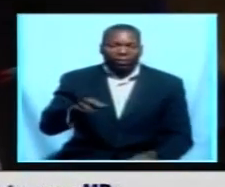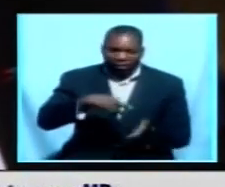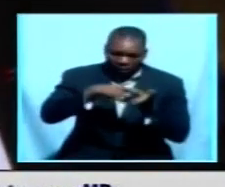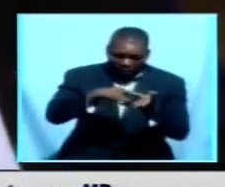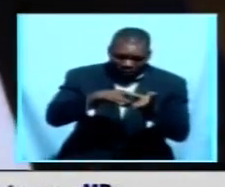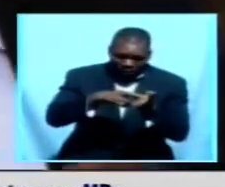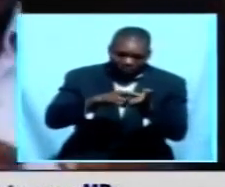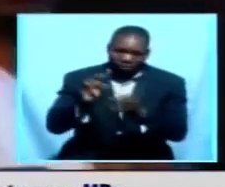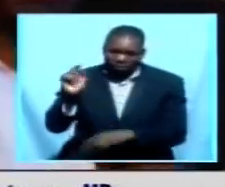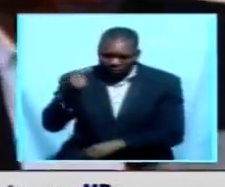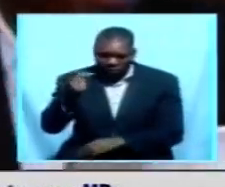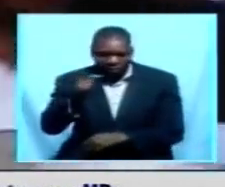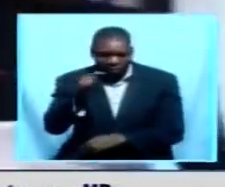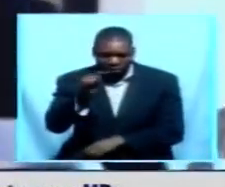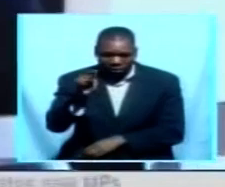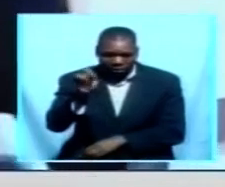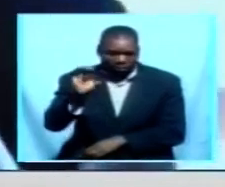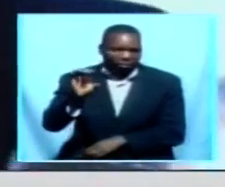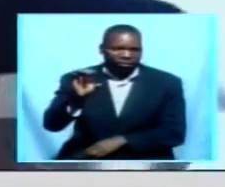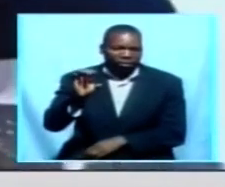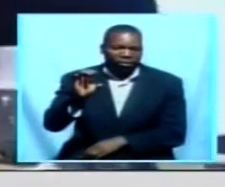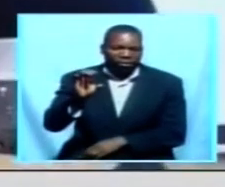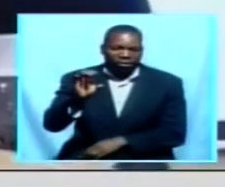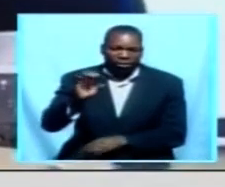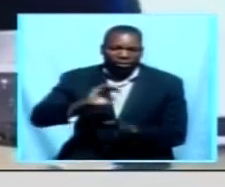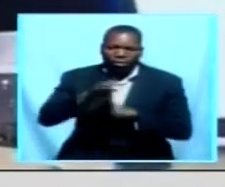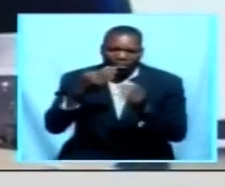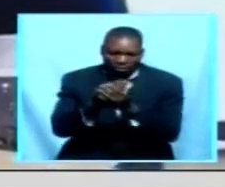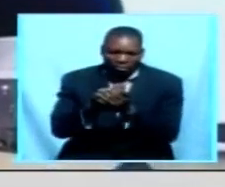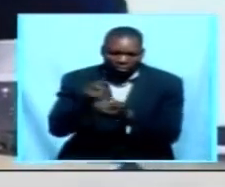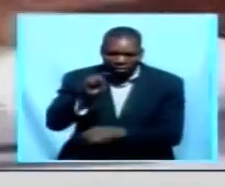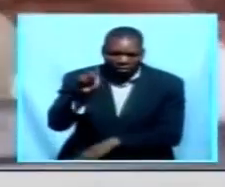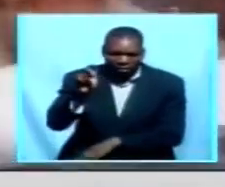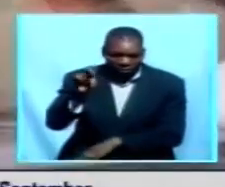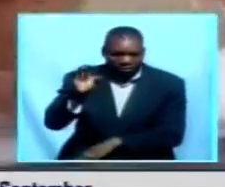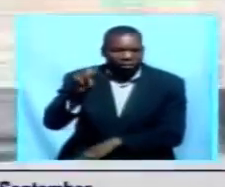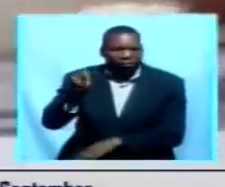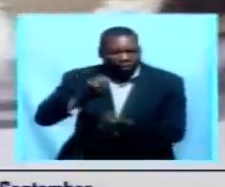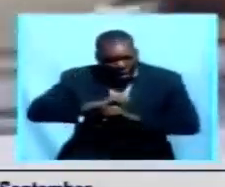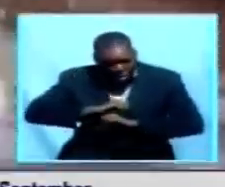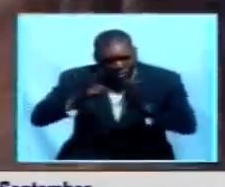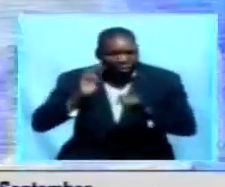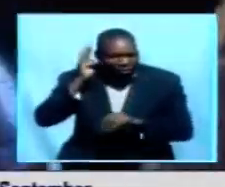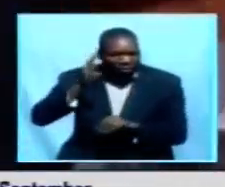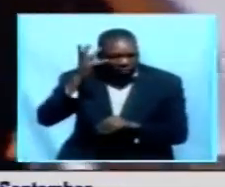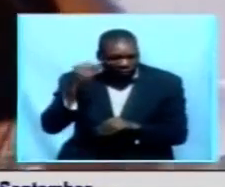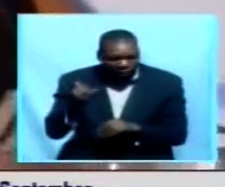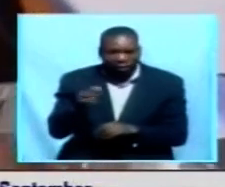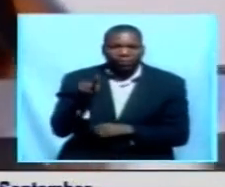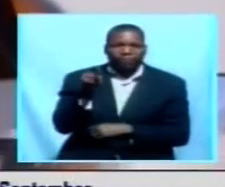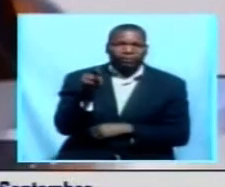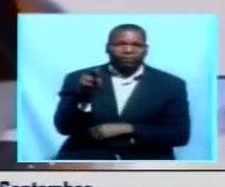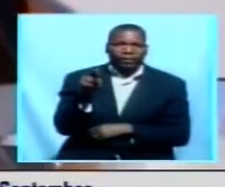Richard Mwanza, said all games will be aired live by the national broadcaster. He said this is because the national broadcaster